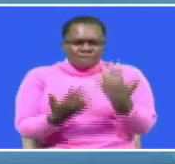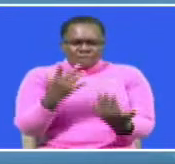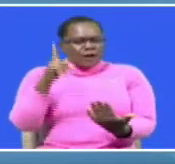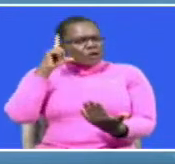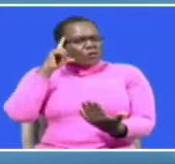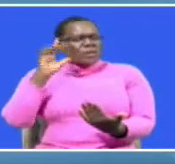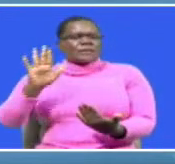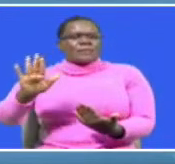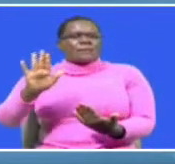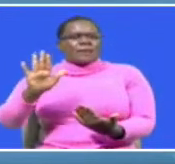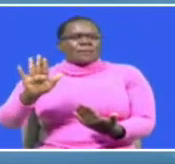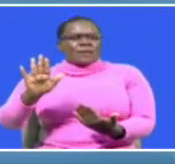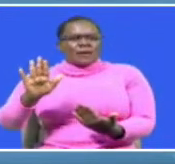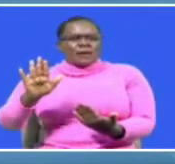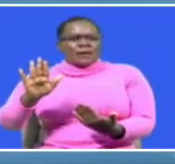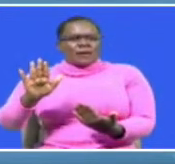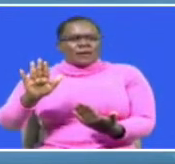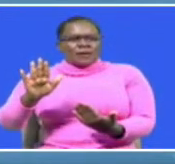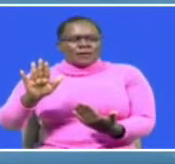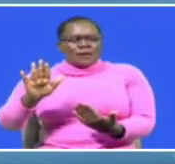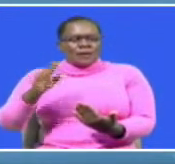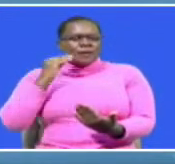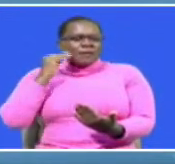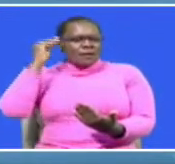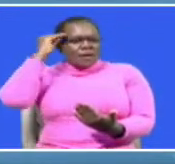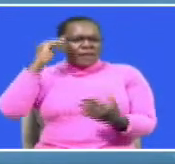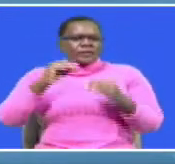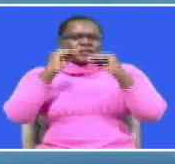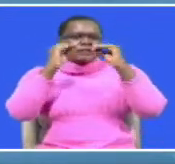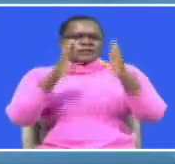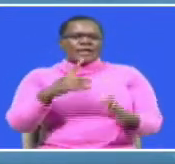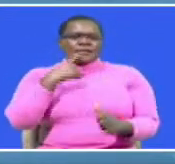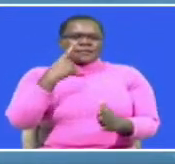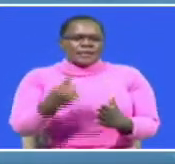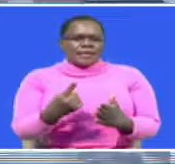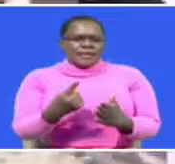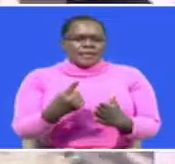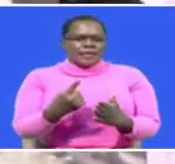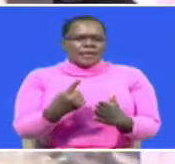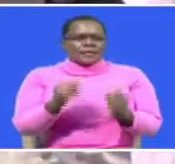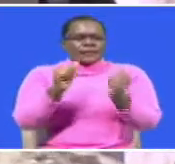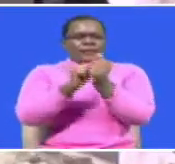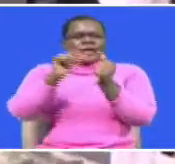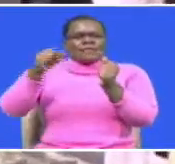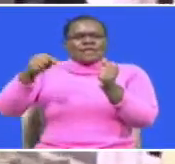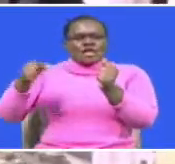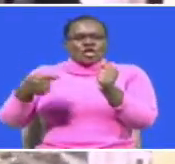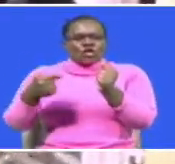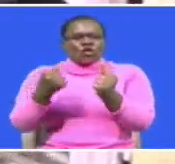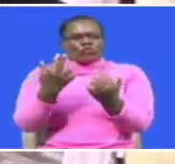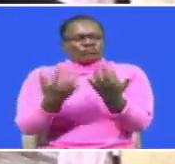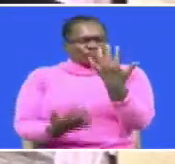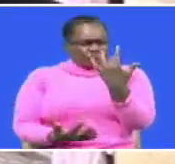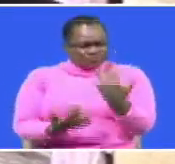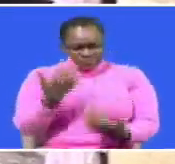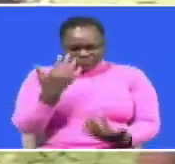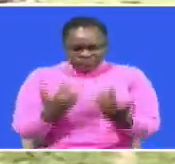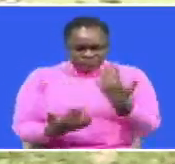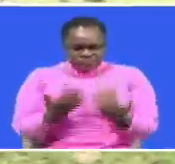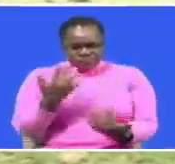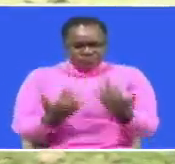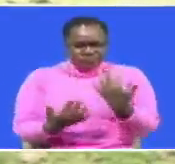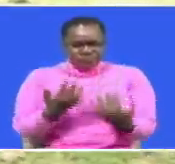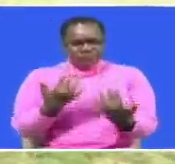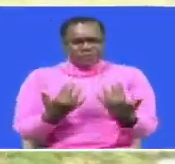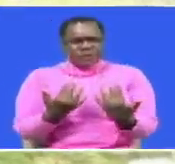based down the dormitory. According to Boniface Owako, the school principal, a property worth 10 million shillings was consumed by the 8 p.m.